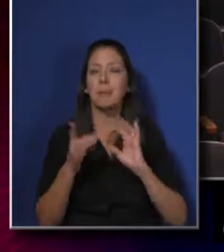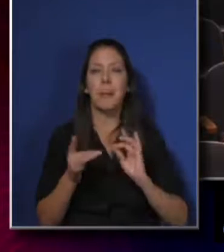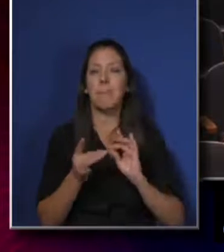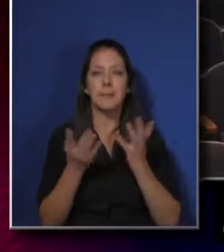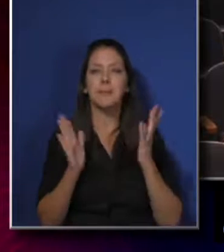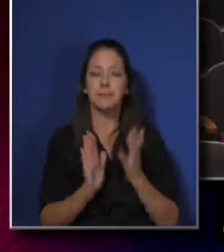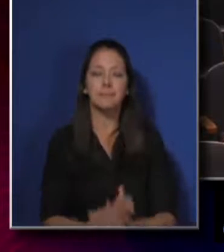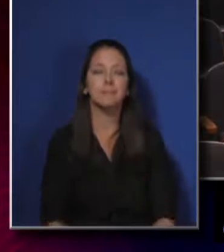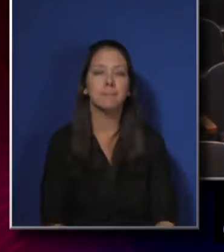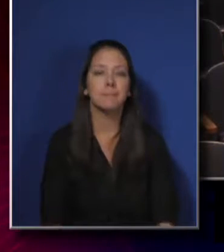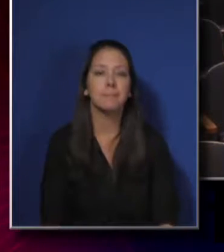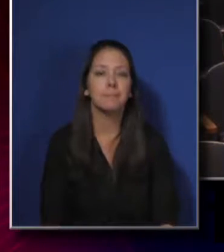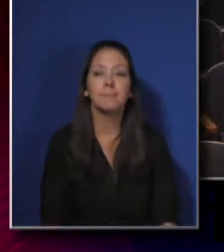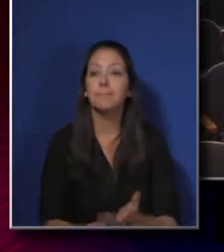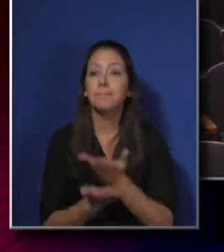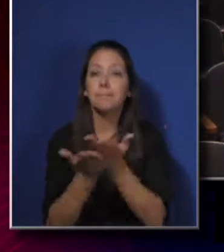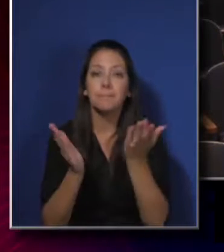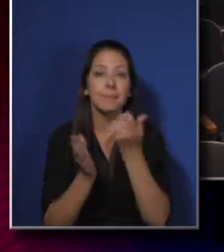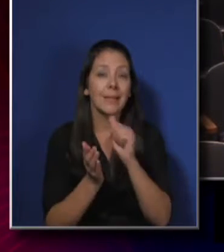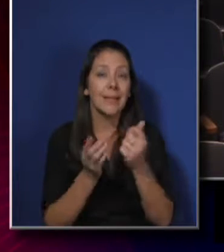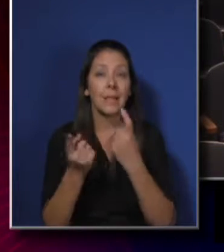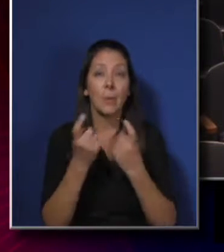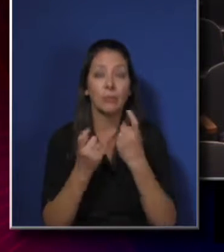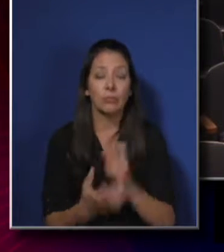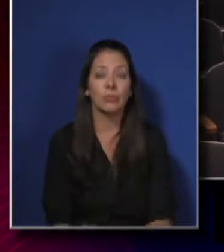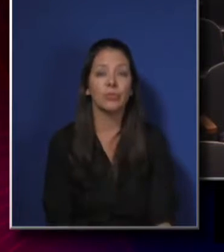Any questions?